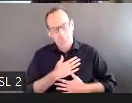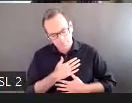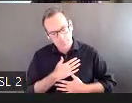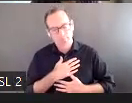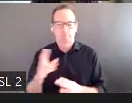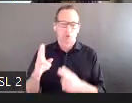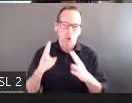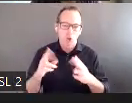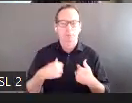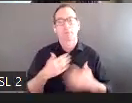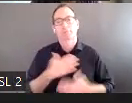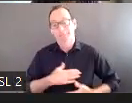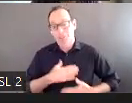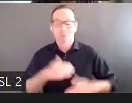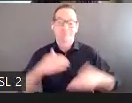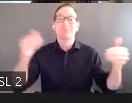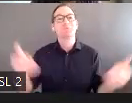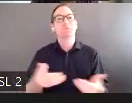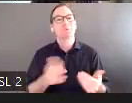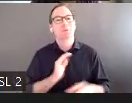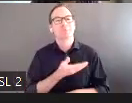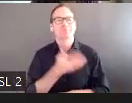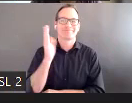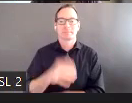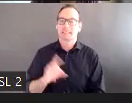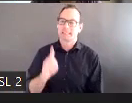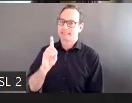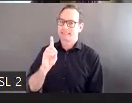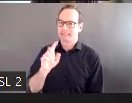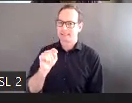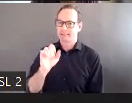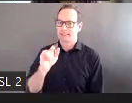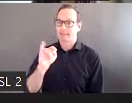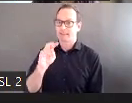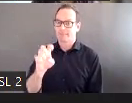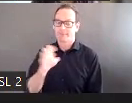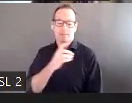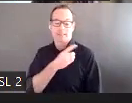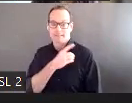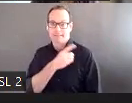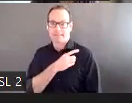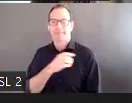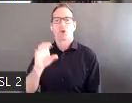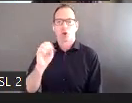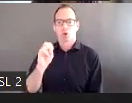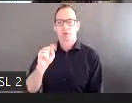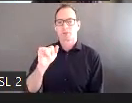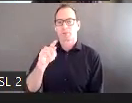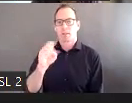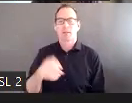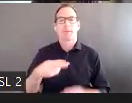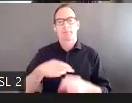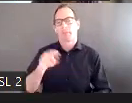pleasure to introduce our speaker today, Detective Constable Mike Payne, who has worked with